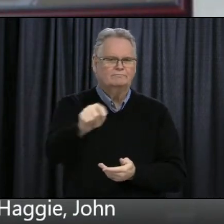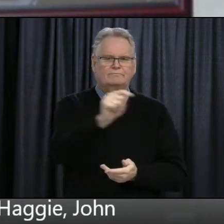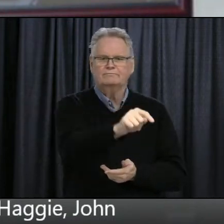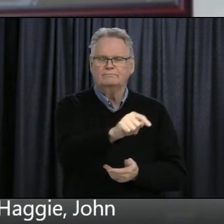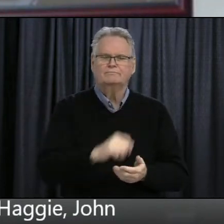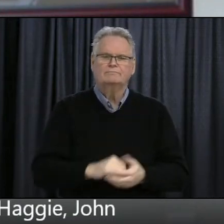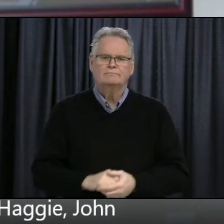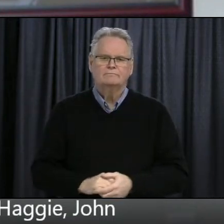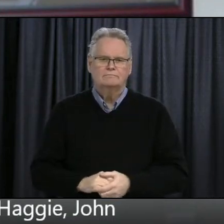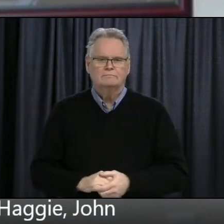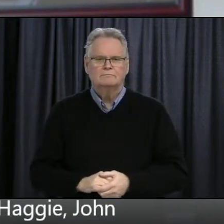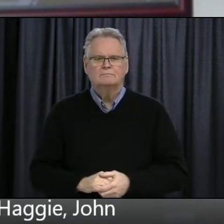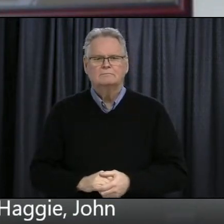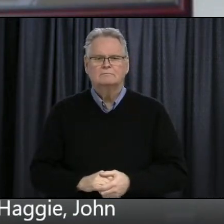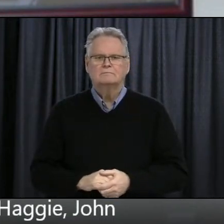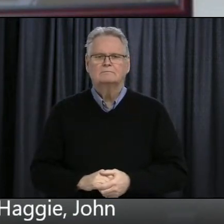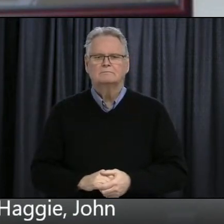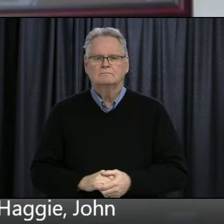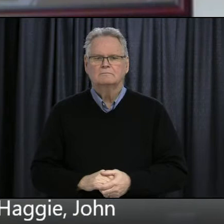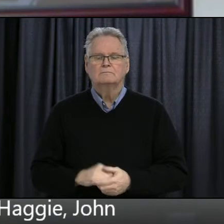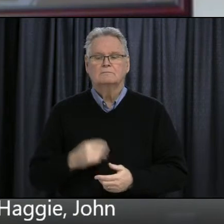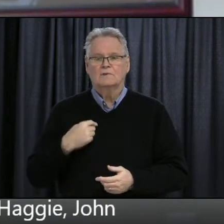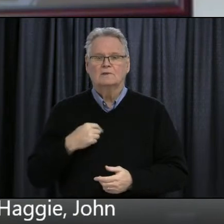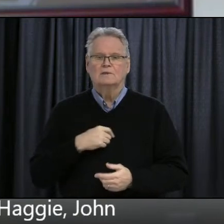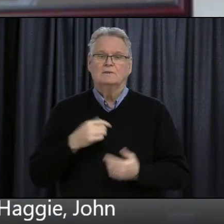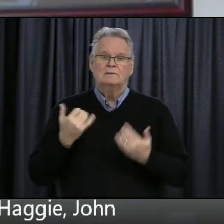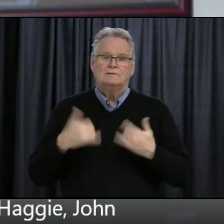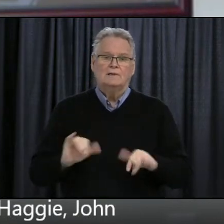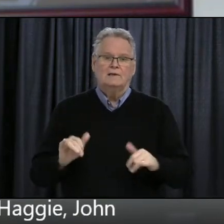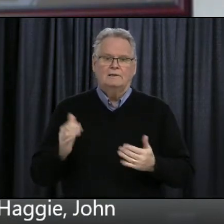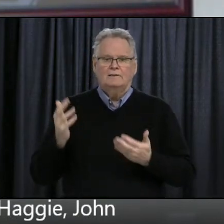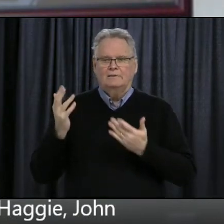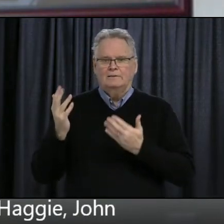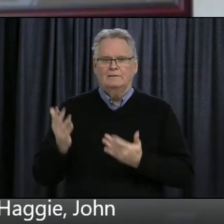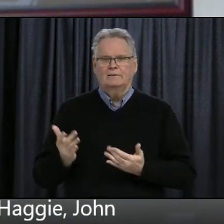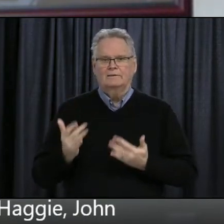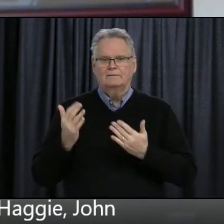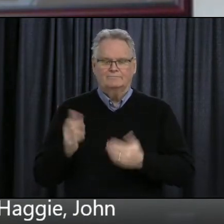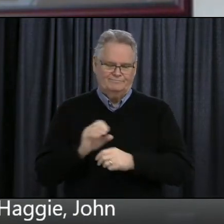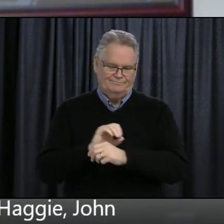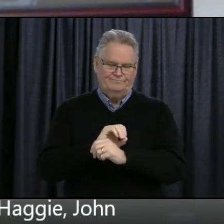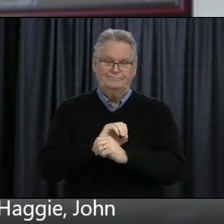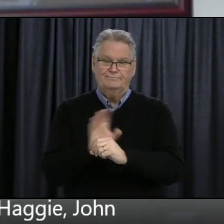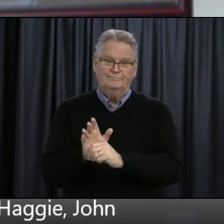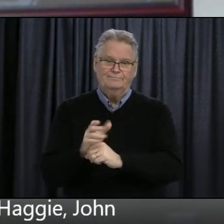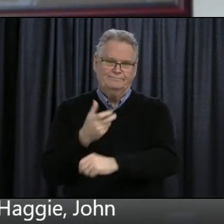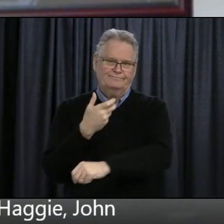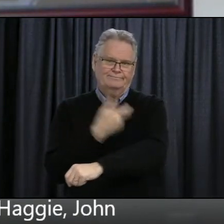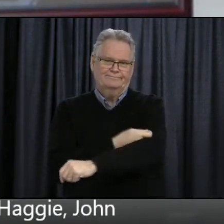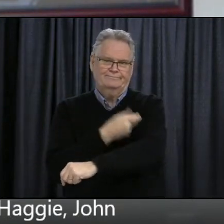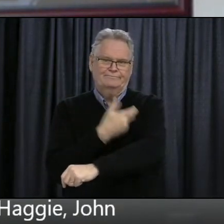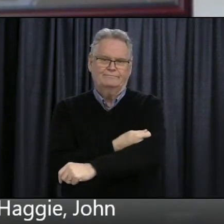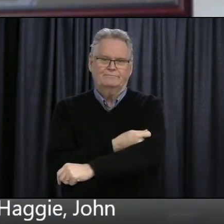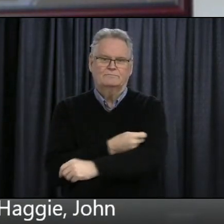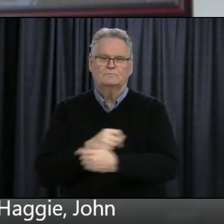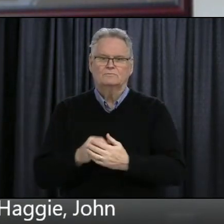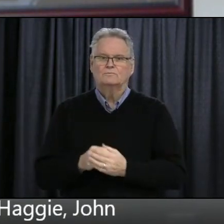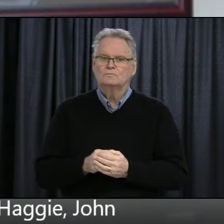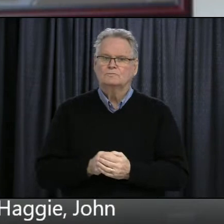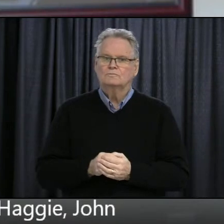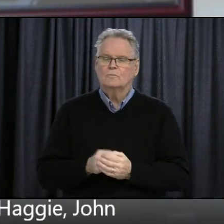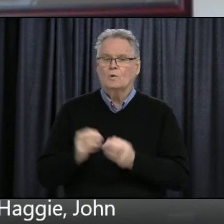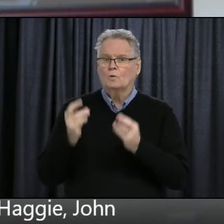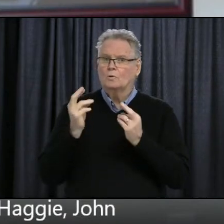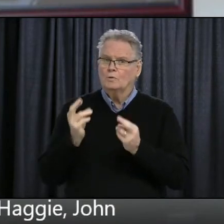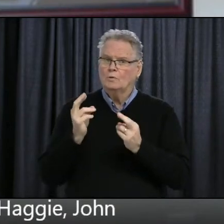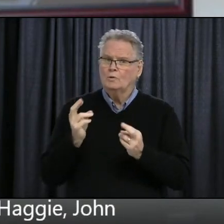of vaccine delivery. We will get our supply in the next 24 to 36 hours for this week. We've seen